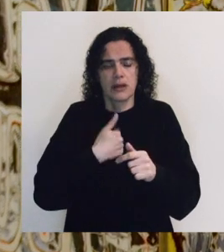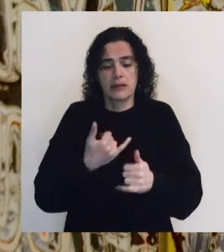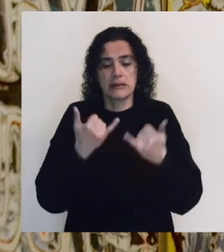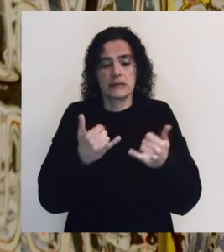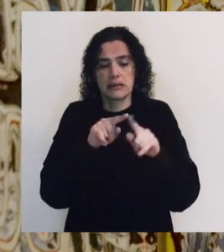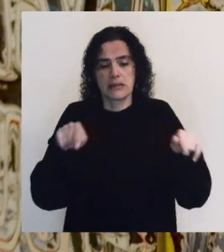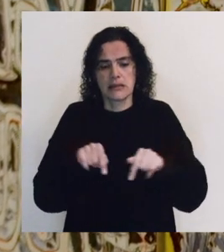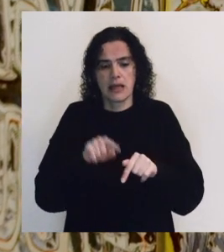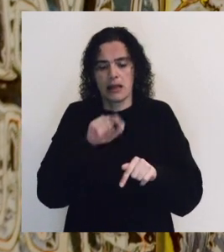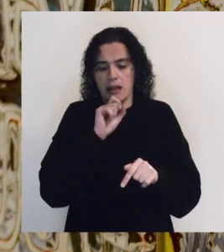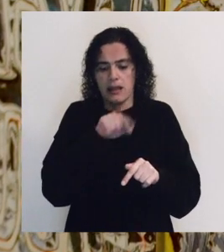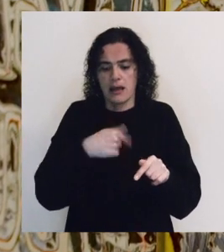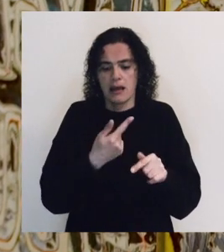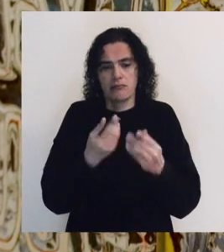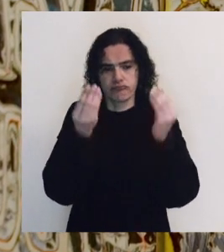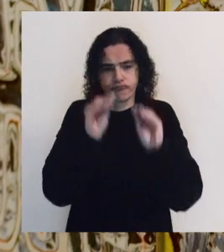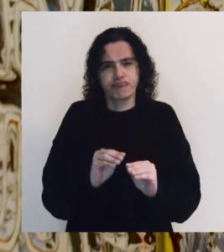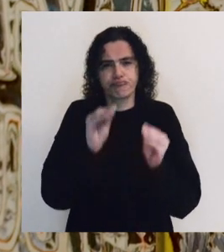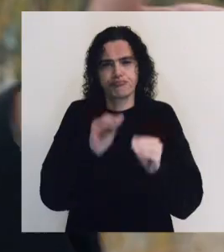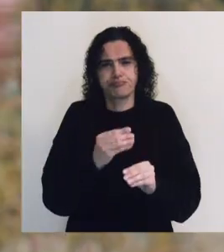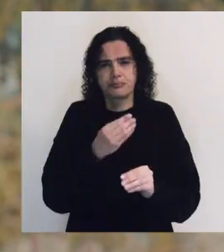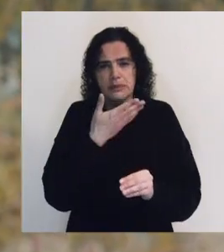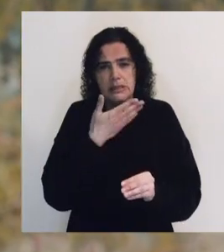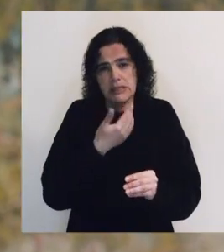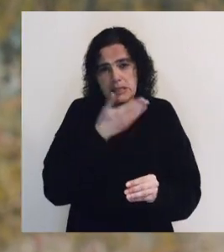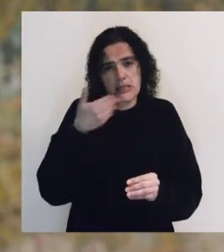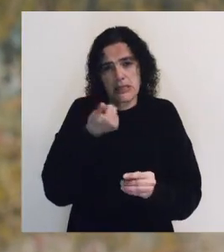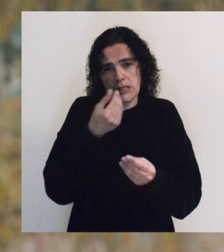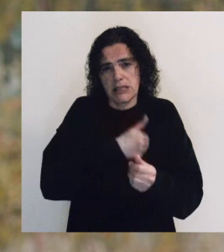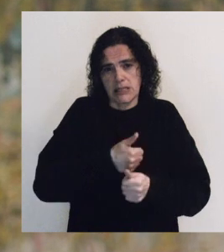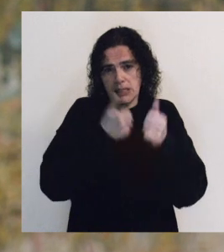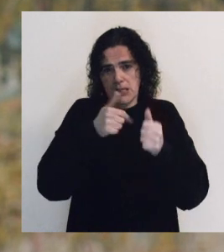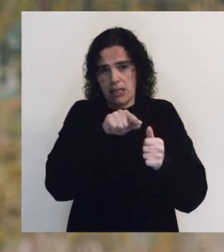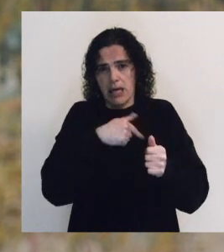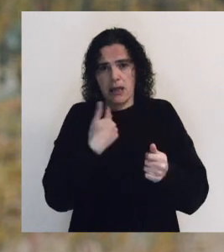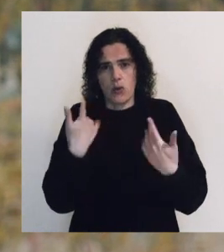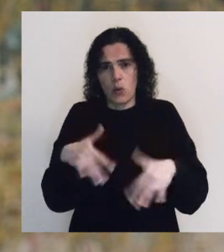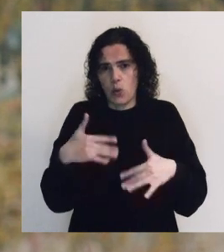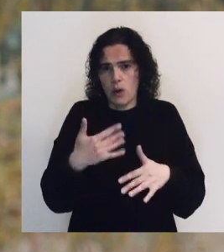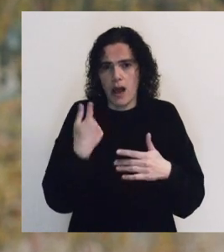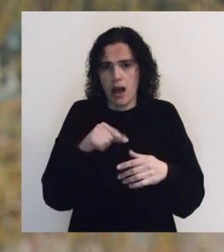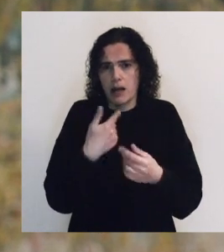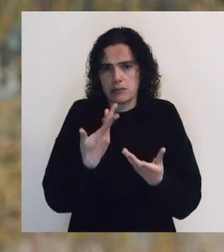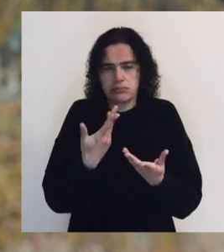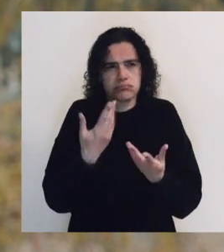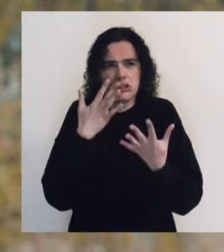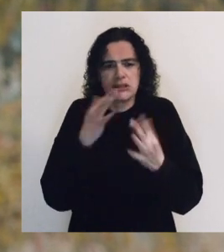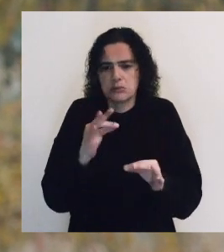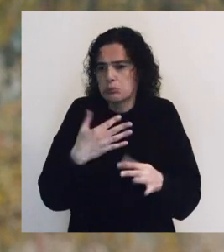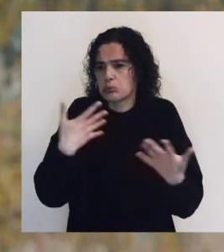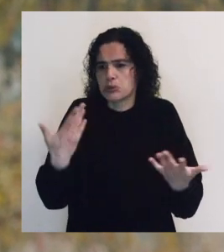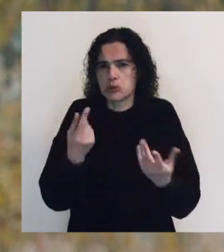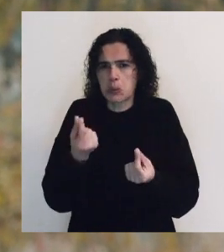the next room. He goes from the ornament of the city, the street ornament of the city, this very vernacular,